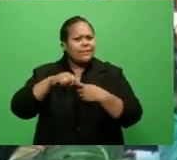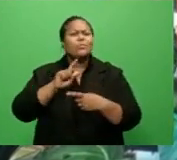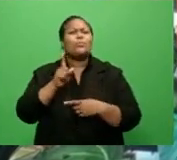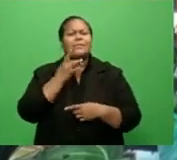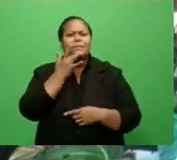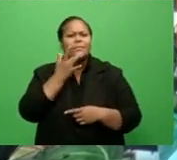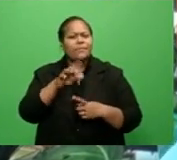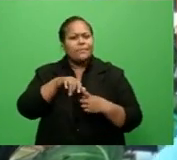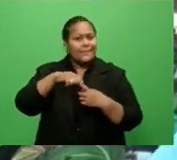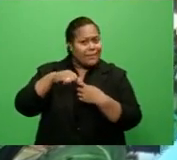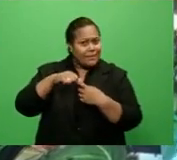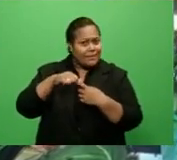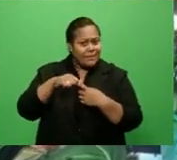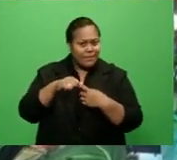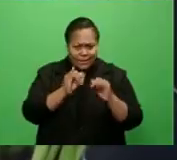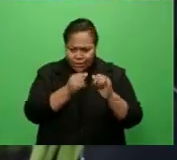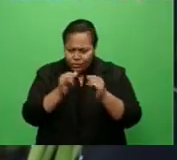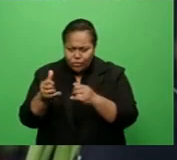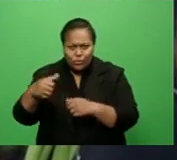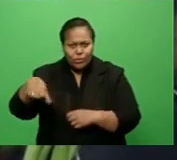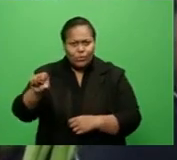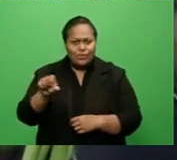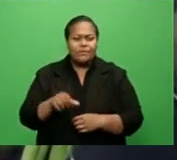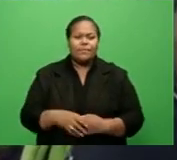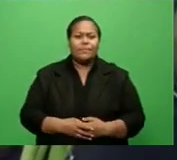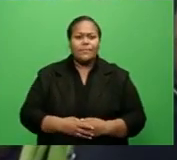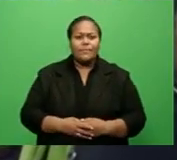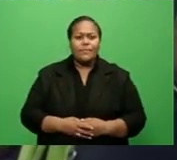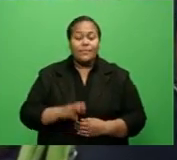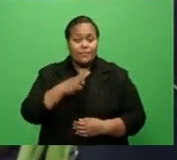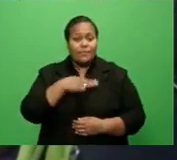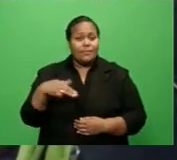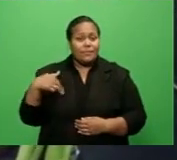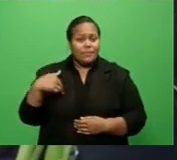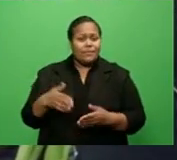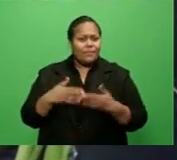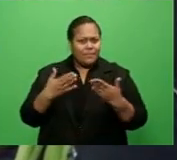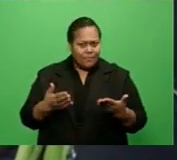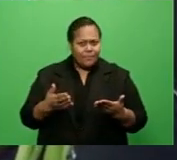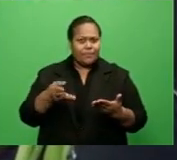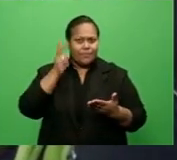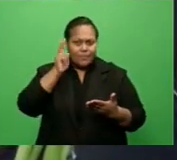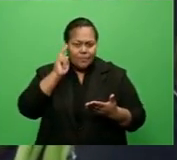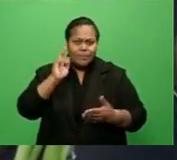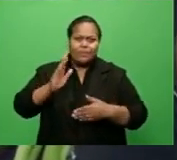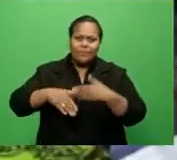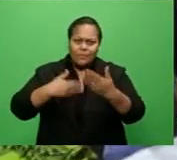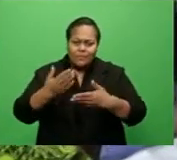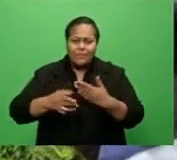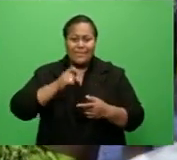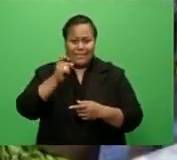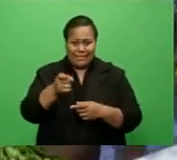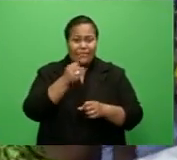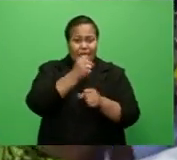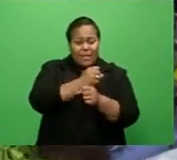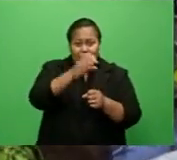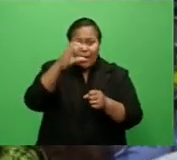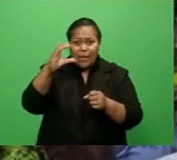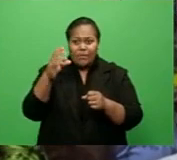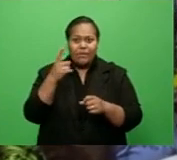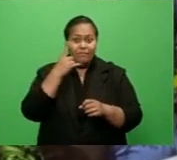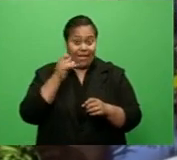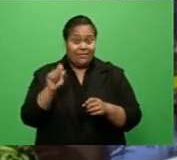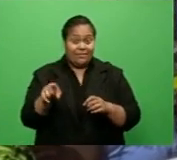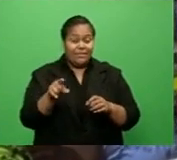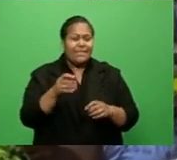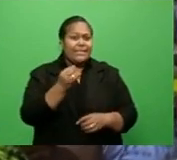an individual should use. The ministry reiterates that if a plastic manufacturing company is found guilty